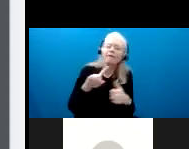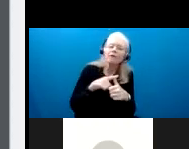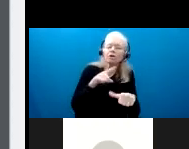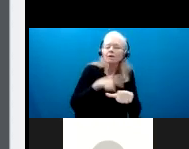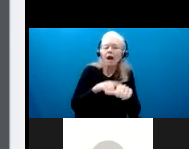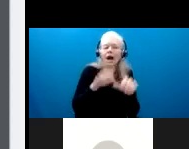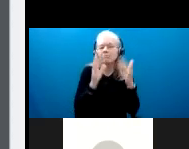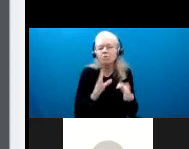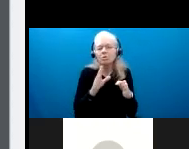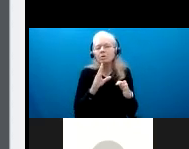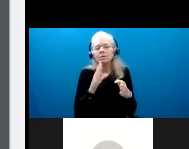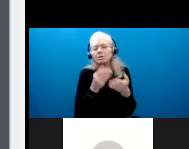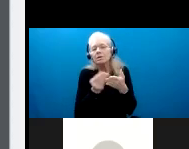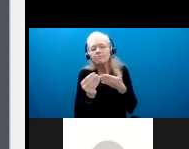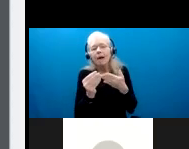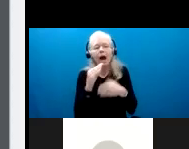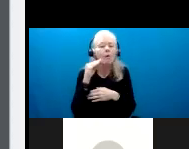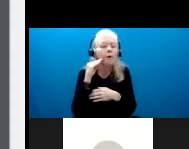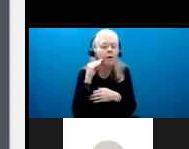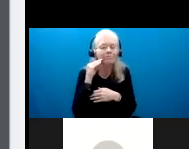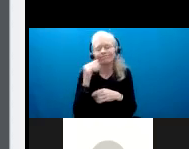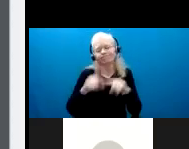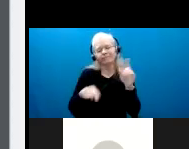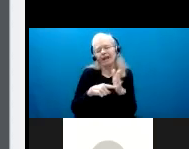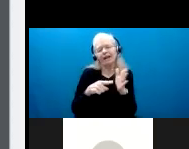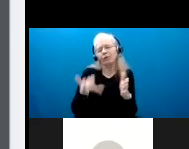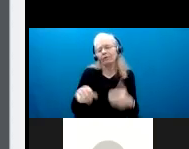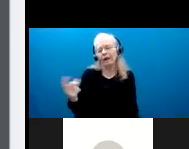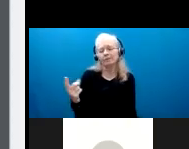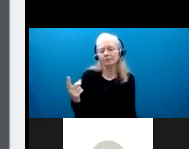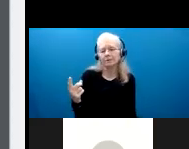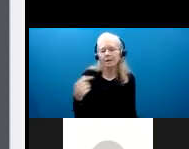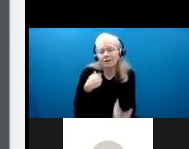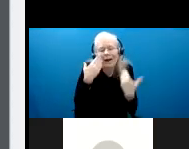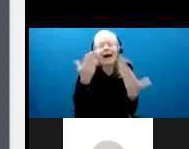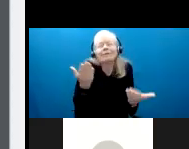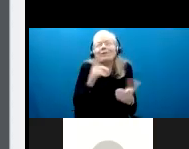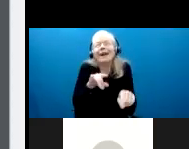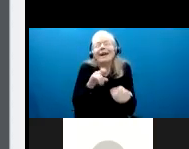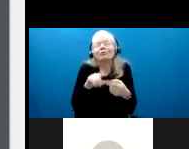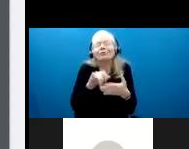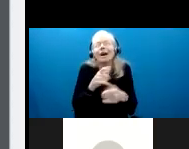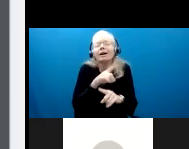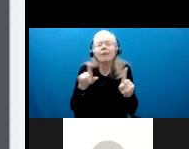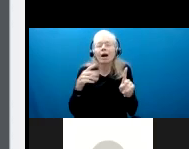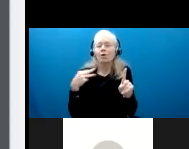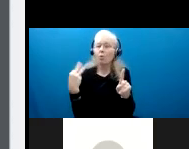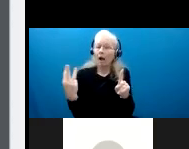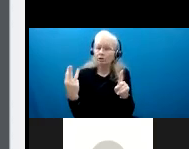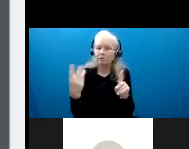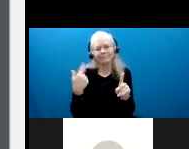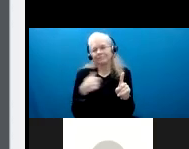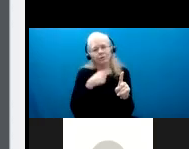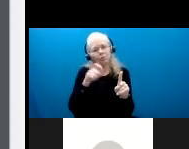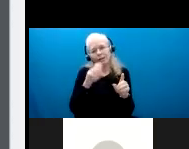So I don't know what you do, but Washington needs to get this fixed, because that's one of the only ways I